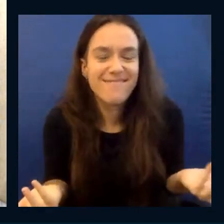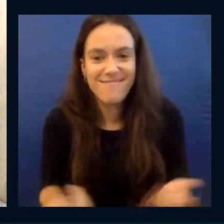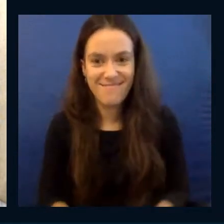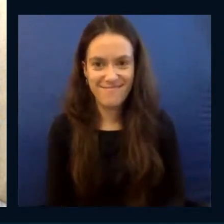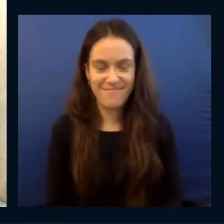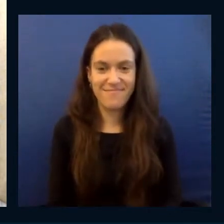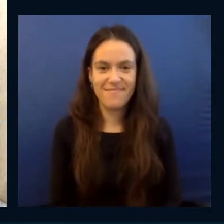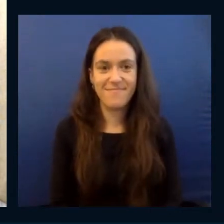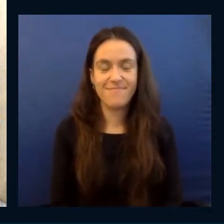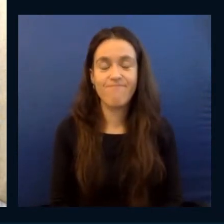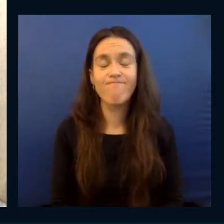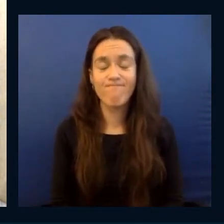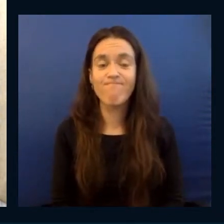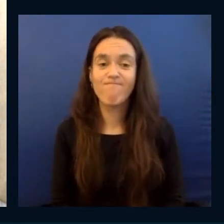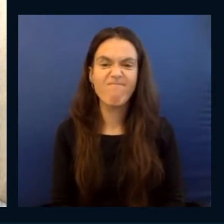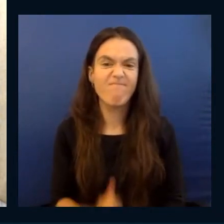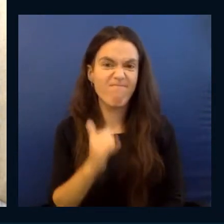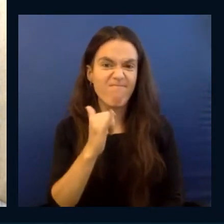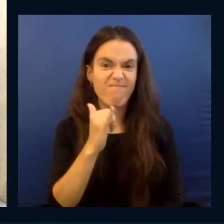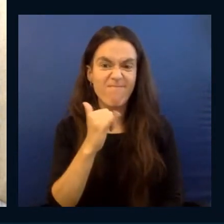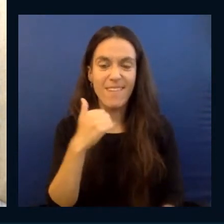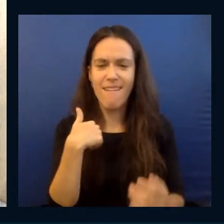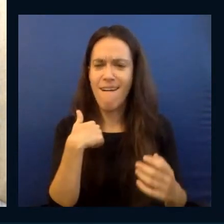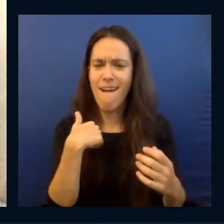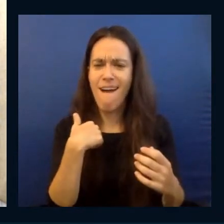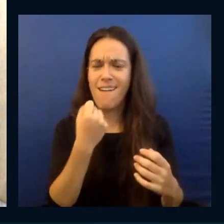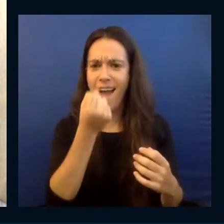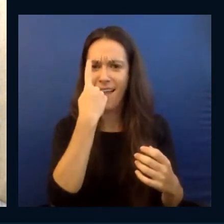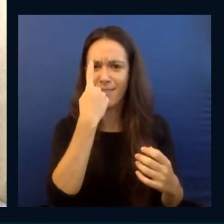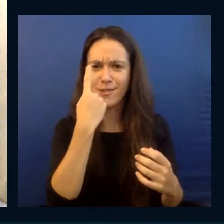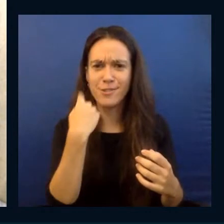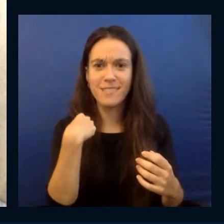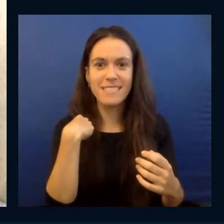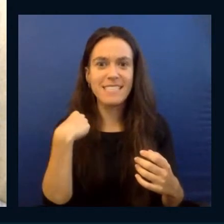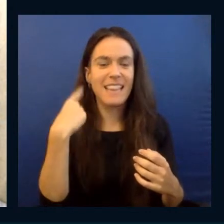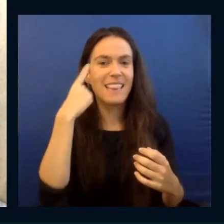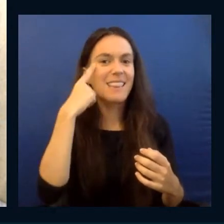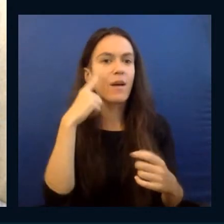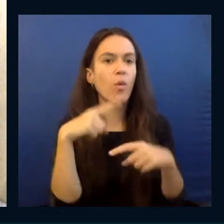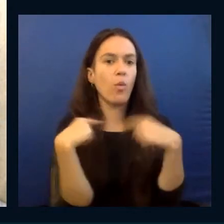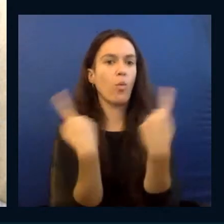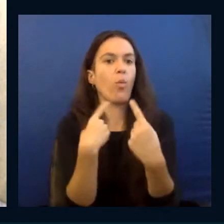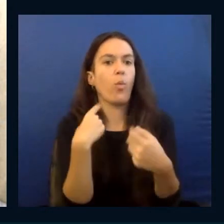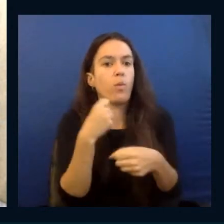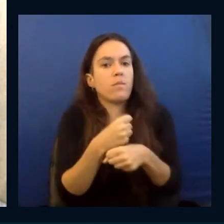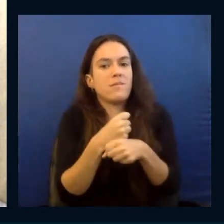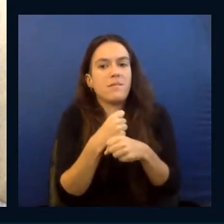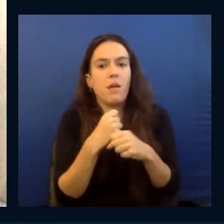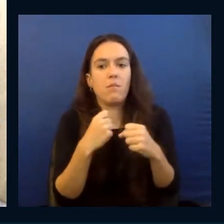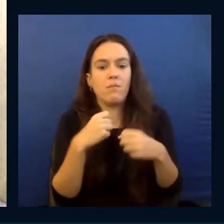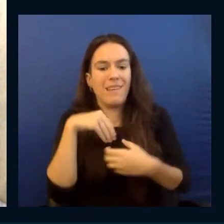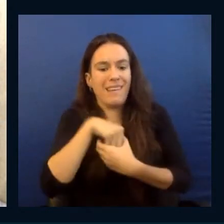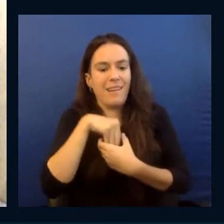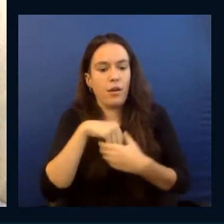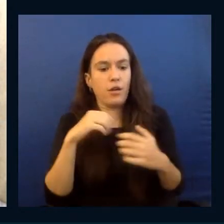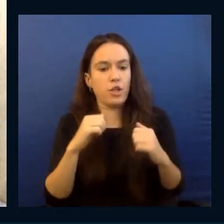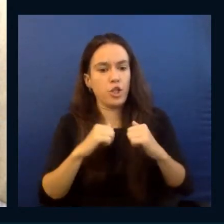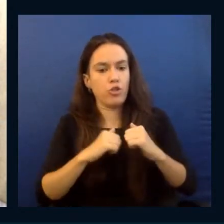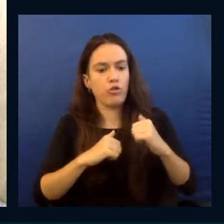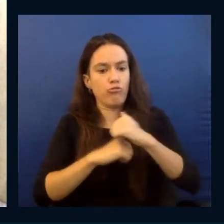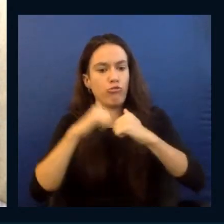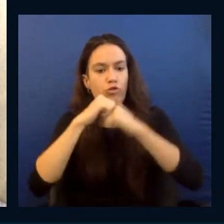Yeah, I can relate. I mean, we've been sprinting for a while now as well internally with our infrastructure guys, and we